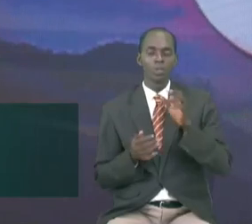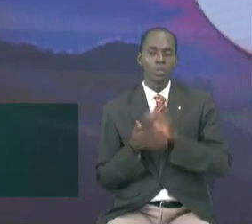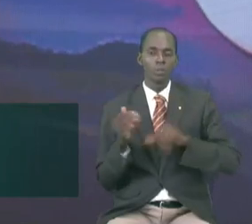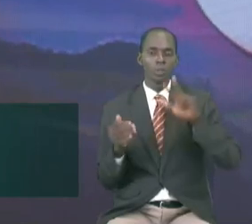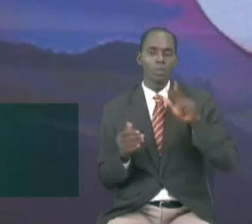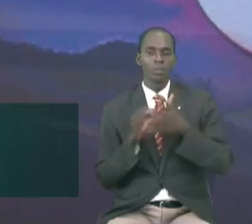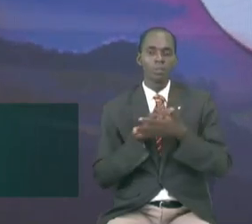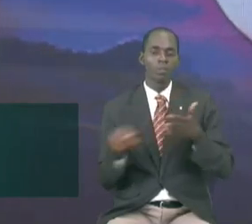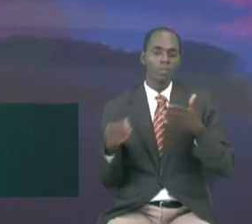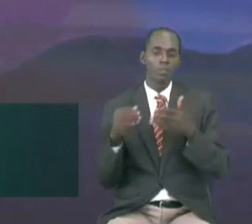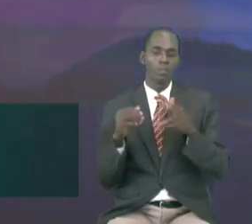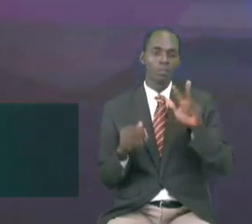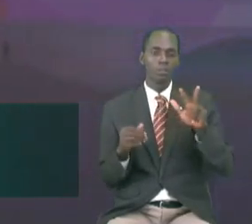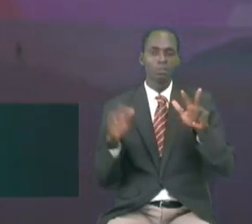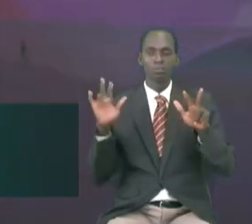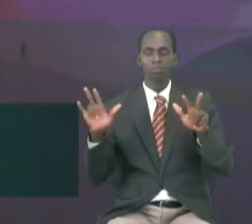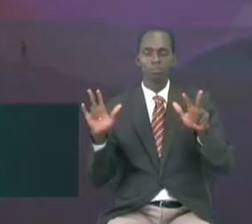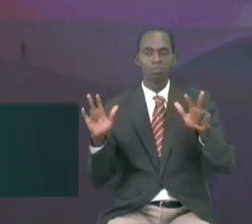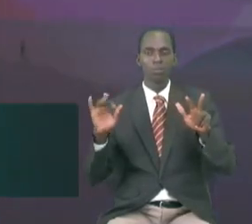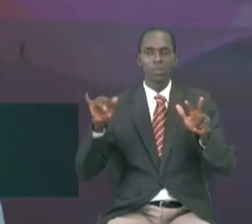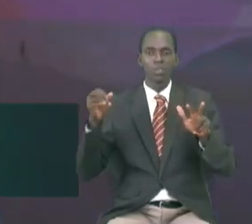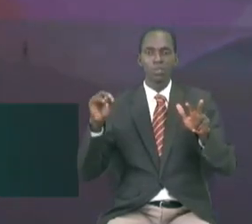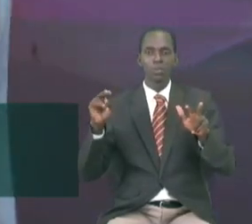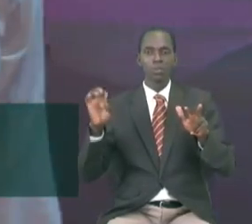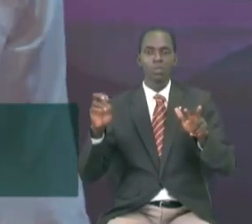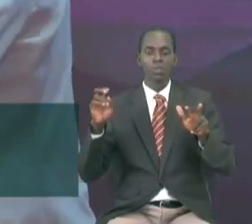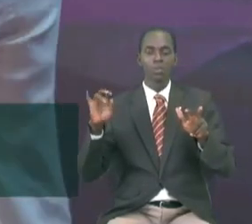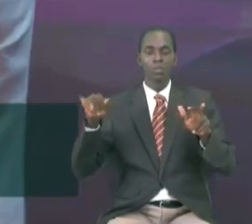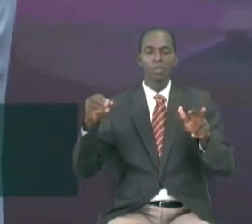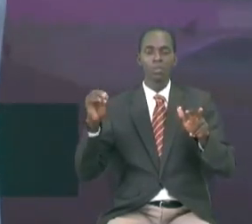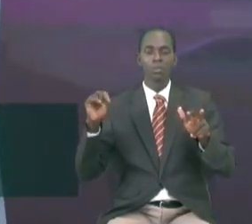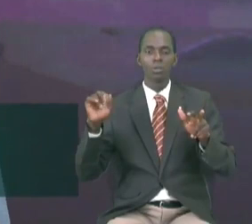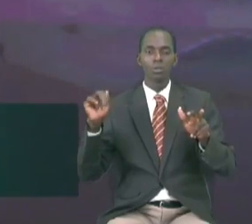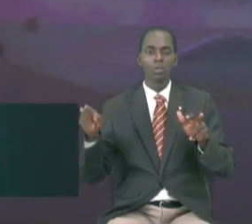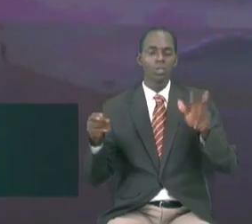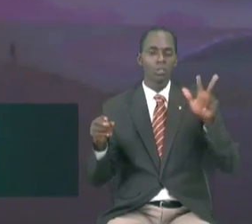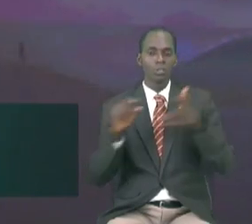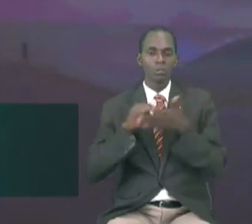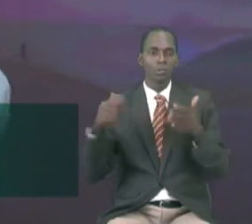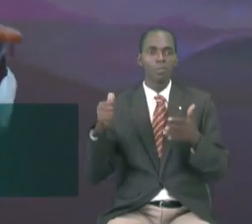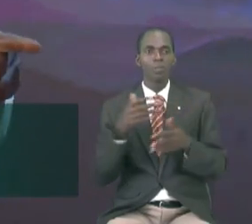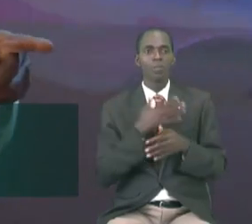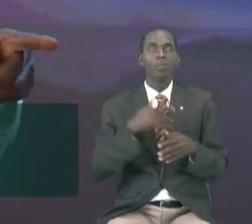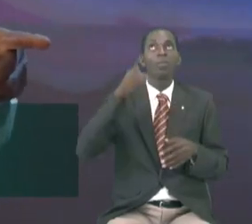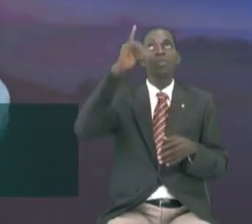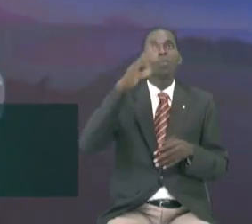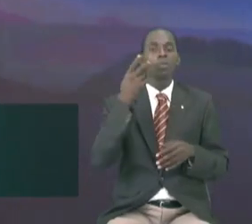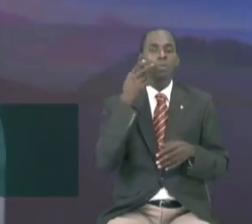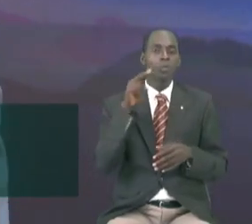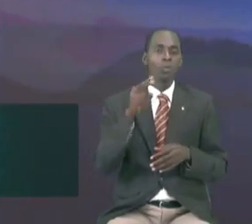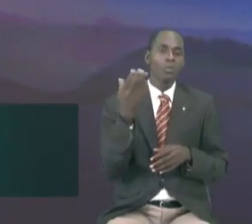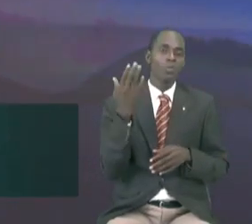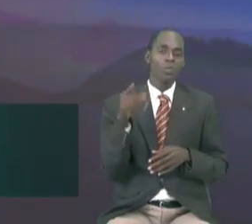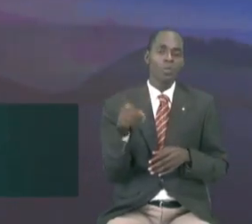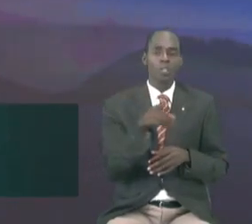works. God saw their works, that they turned from their evil way,